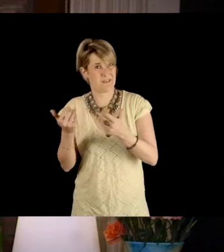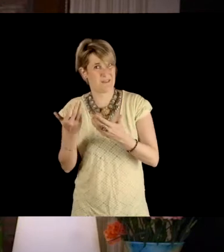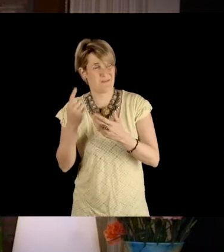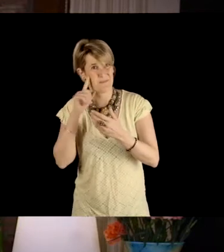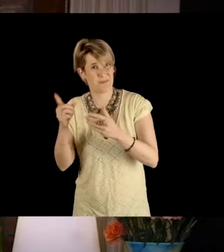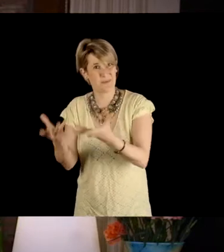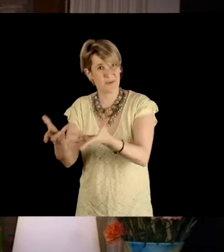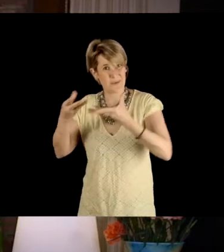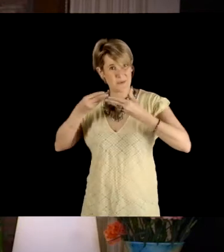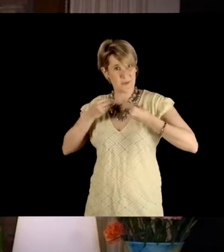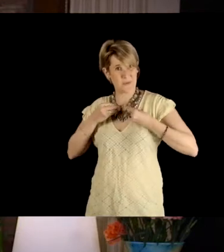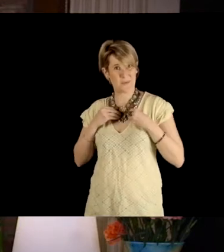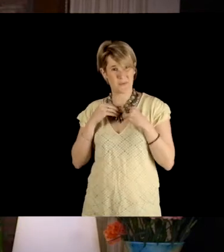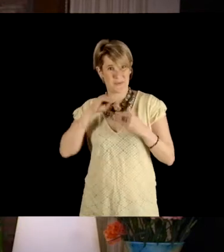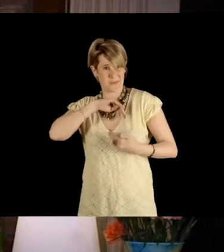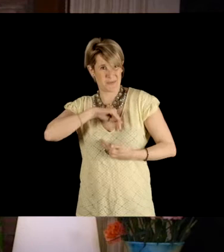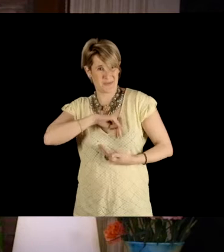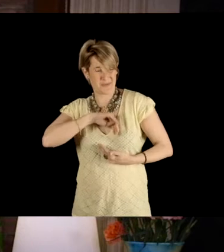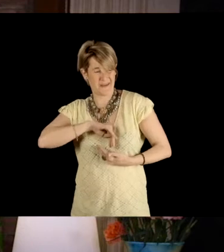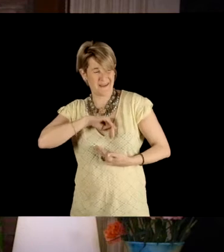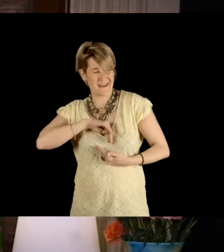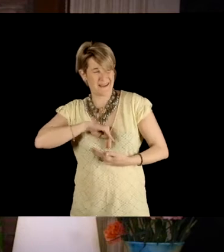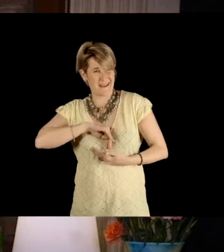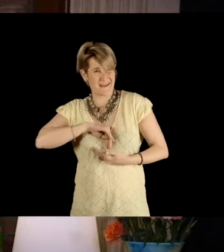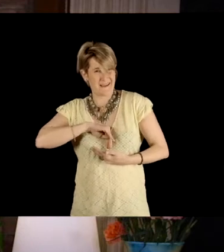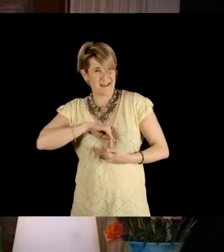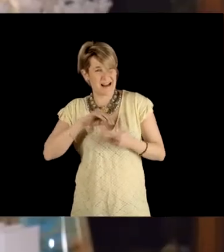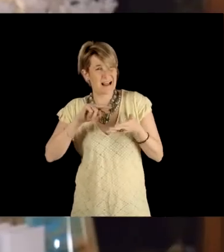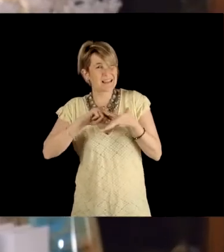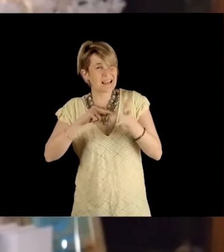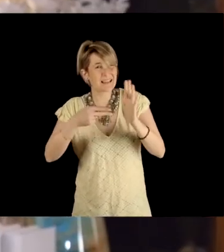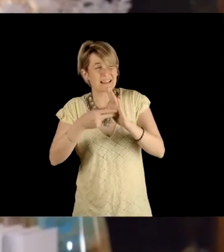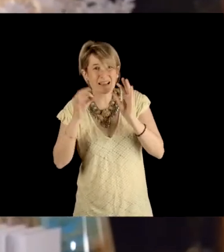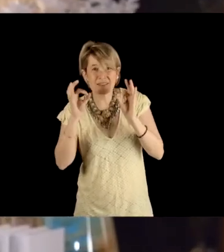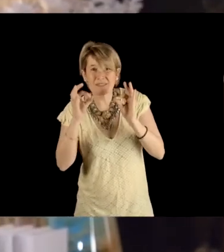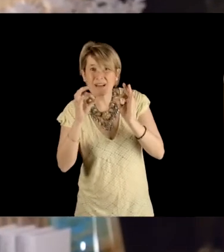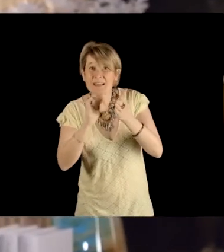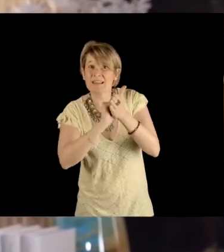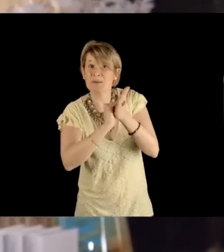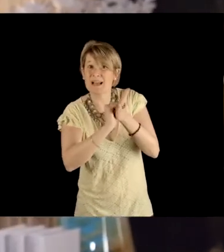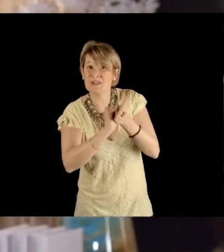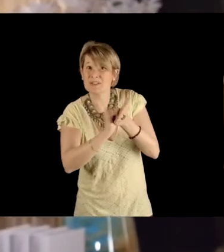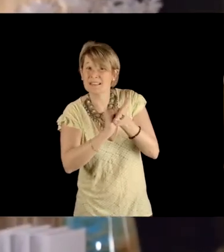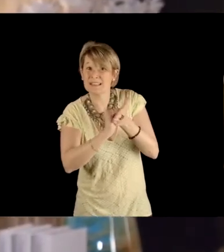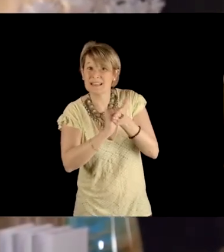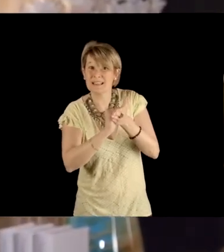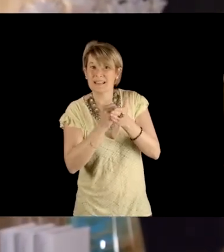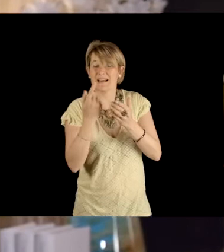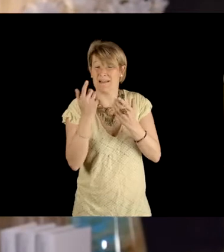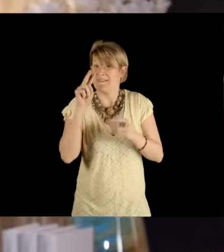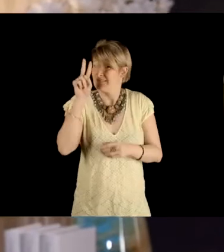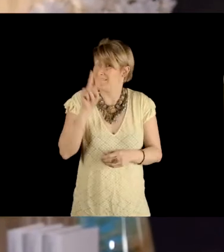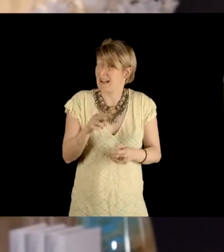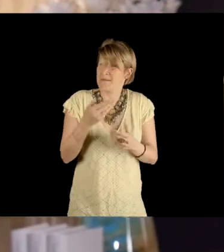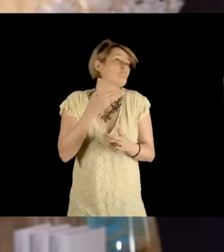so that we clear our inner space, our heart space. Finally, at bedtime, just before